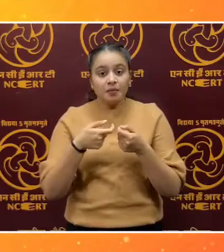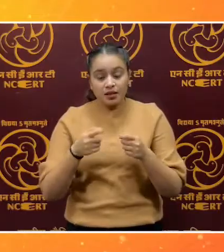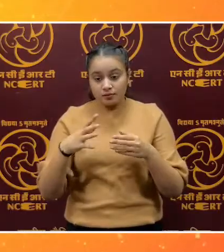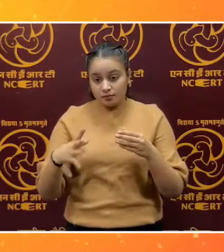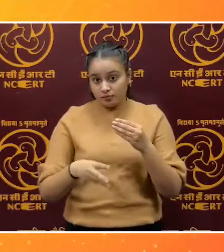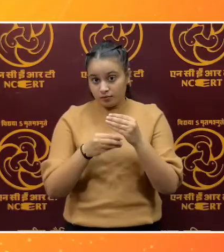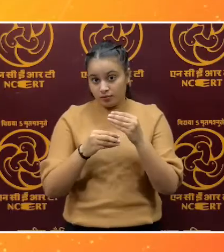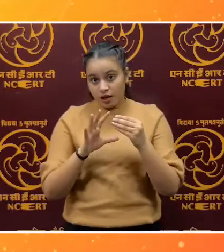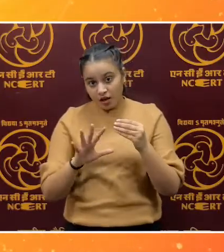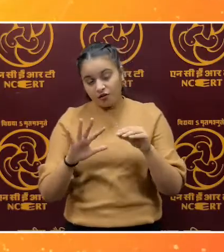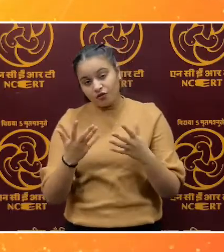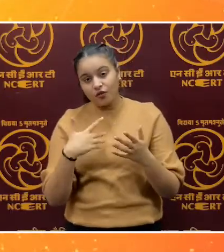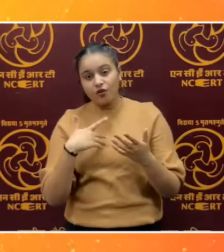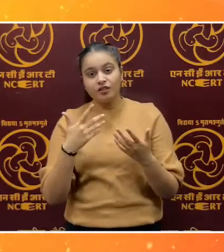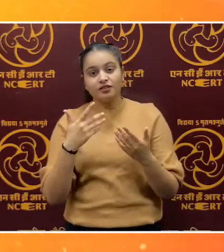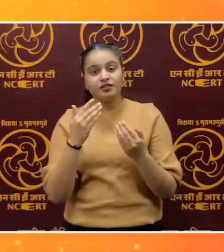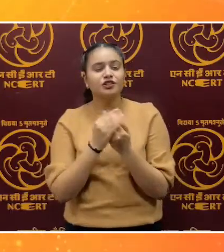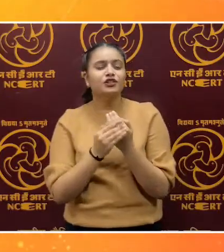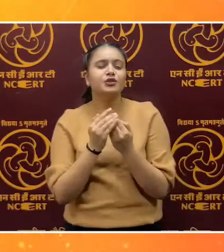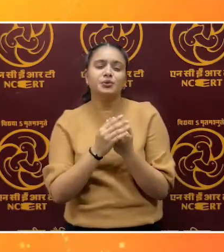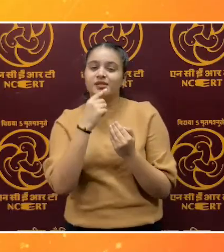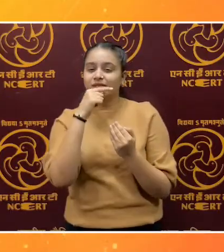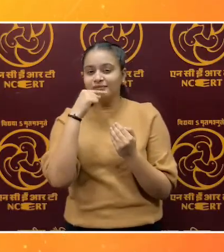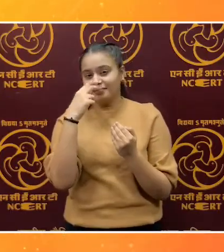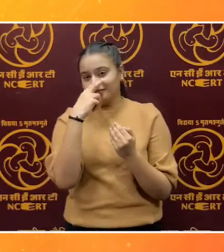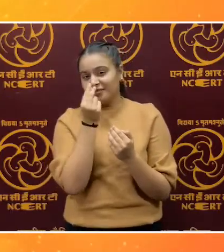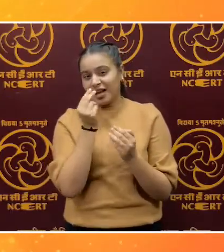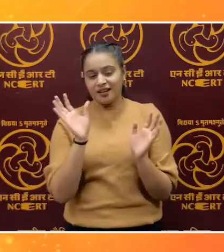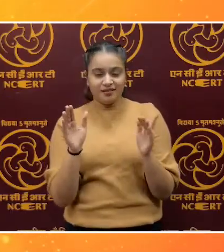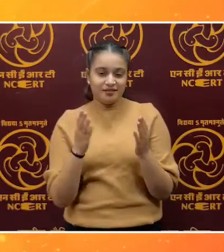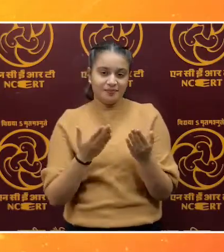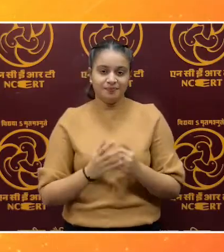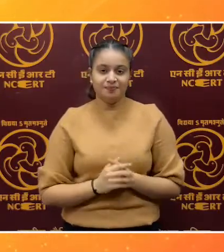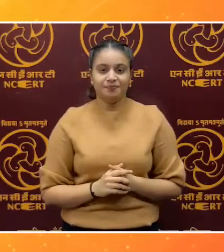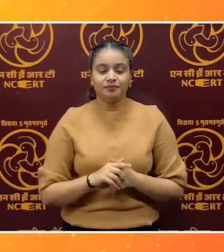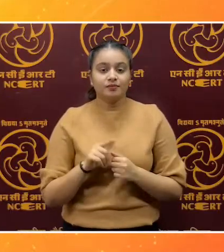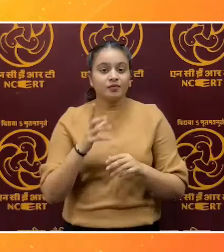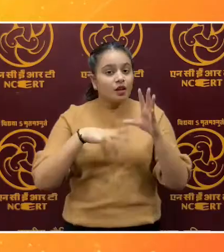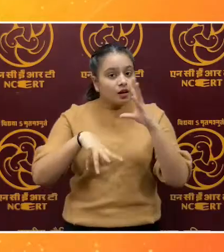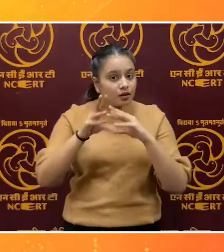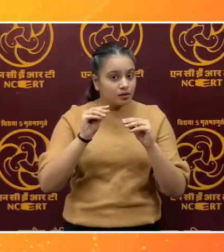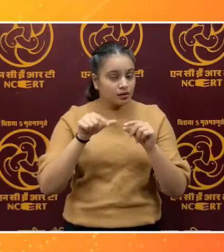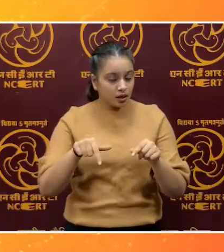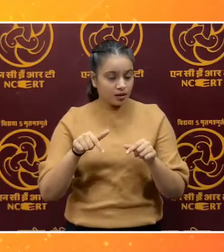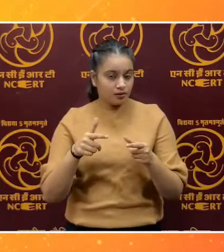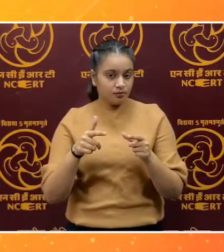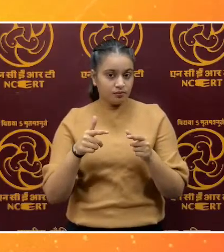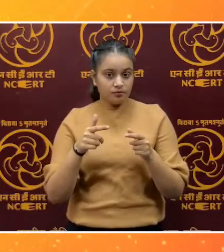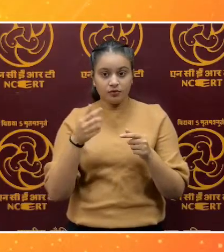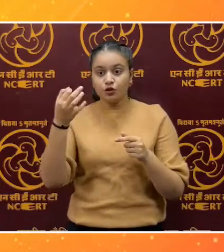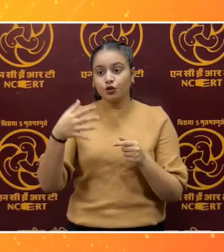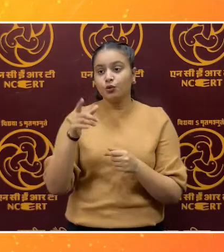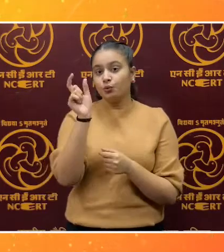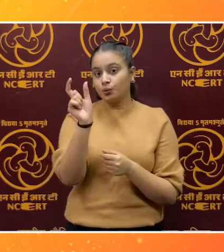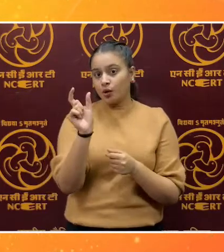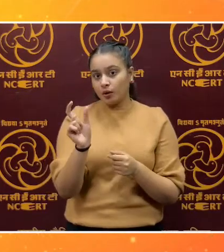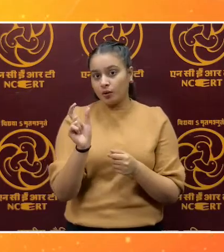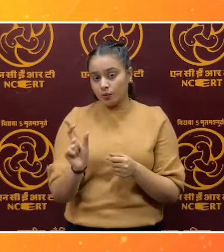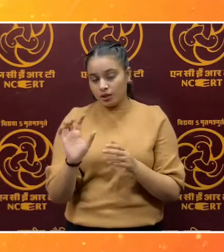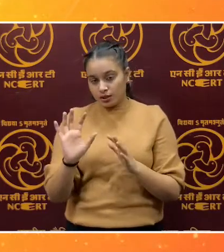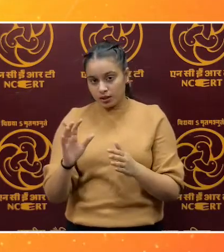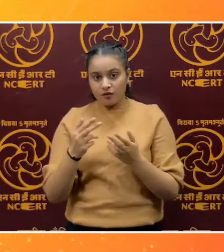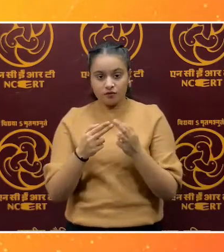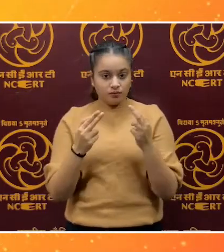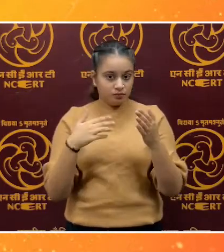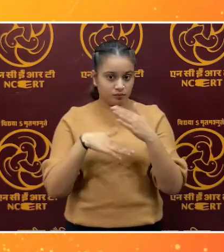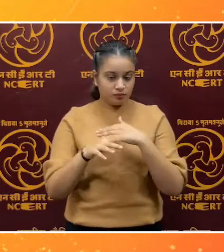and there's a very cute parrot involved. Yes, yes. So we have learned we have come across some new words in the story.